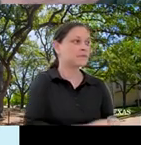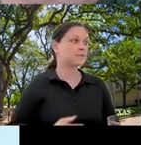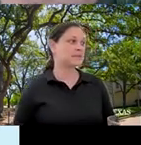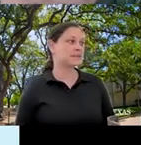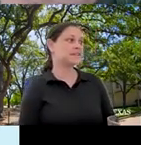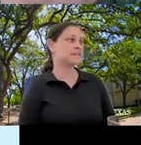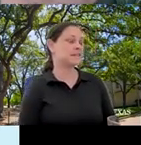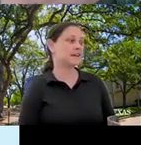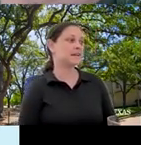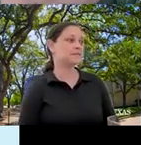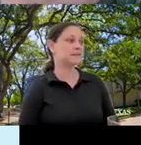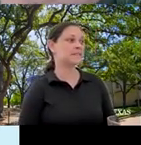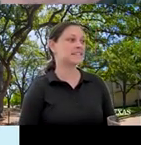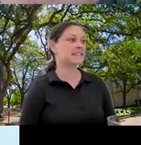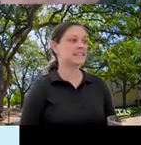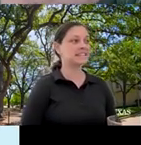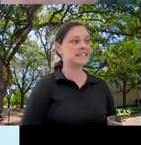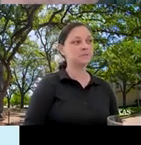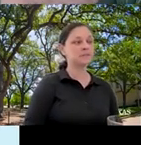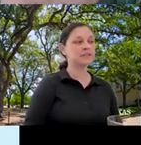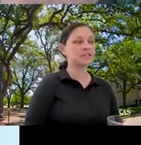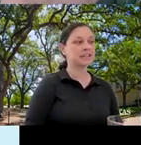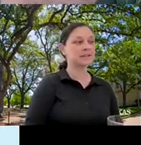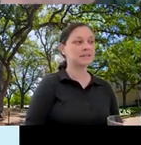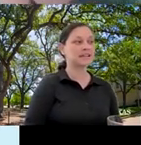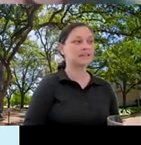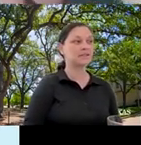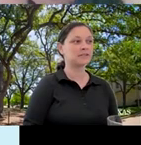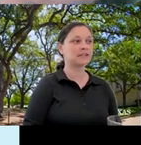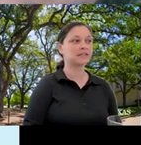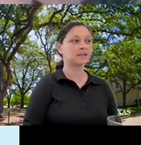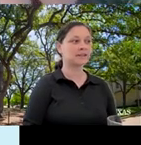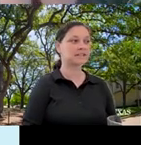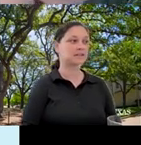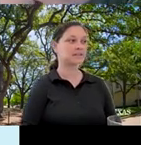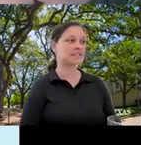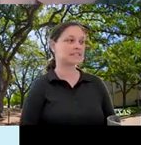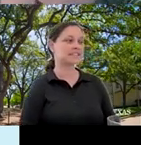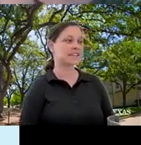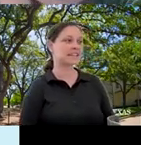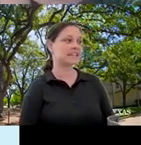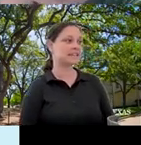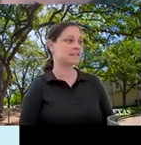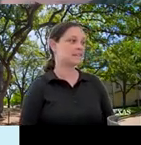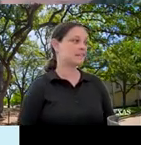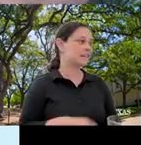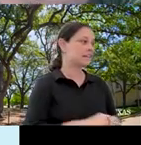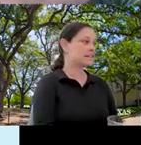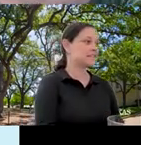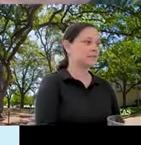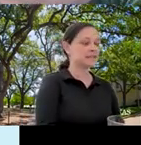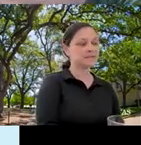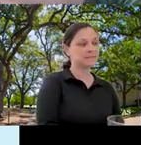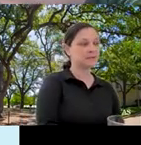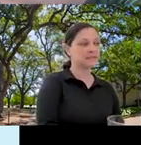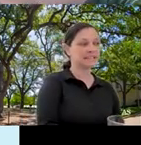Number 3, families can easily reach and obtain early learning services they need.